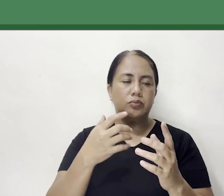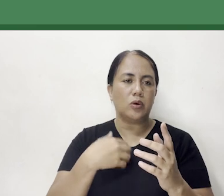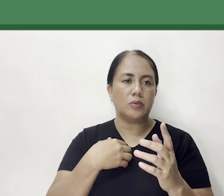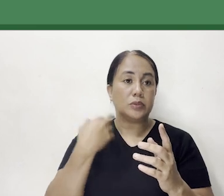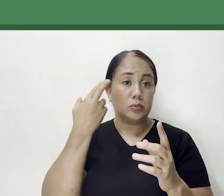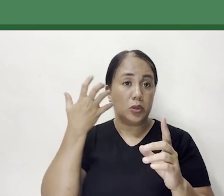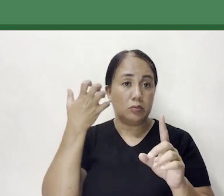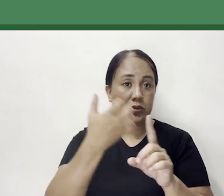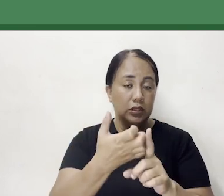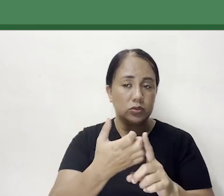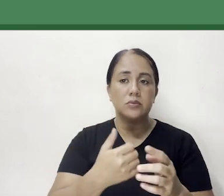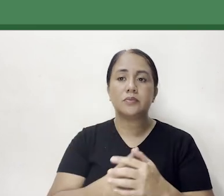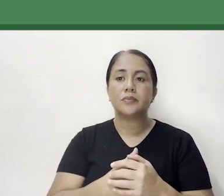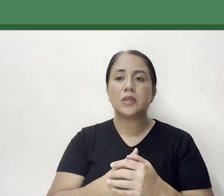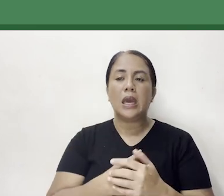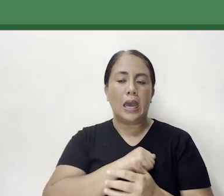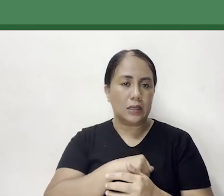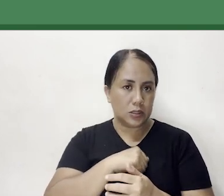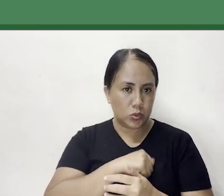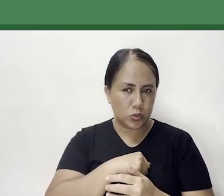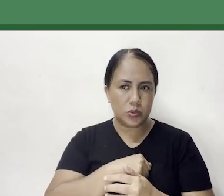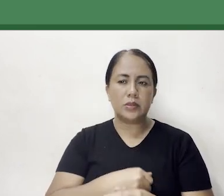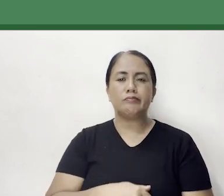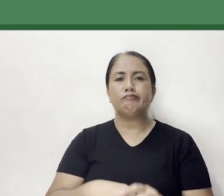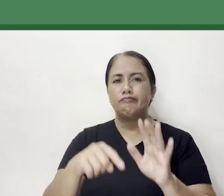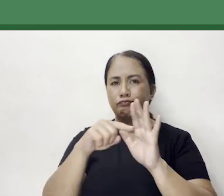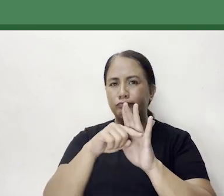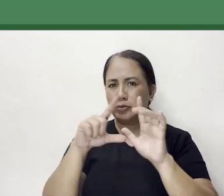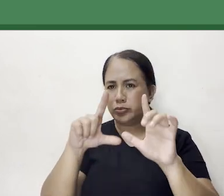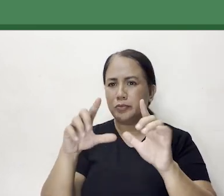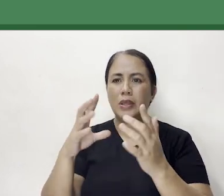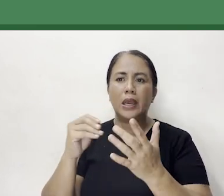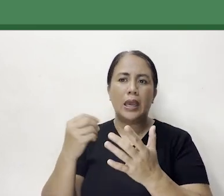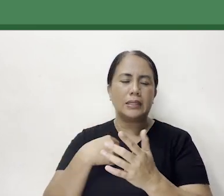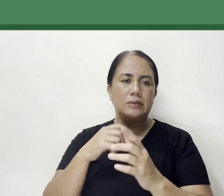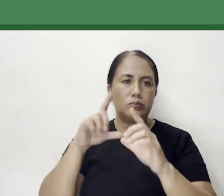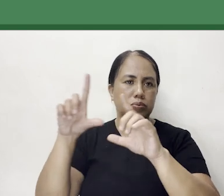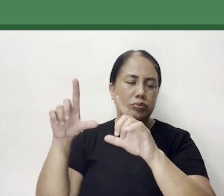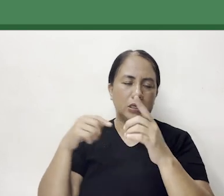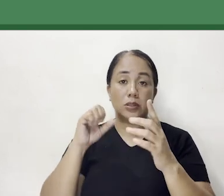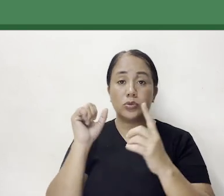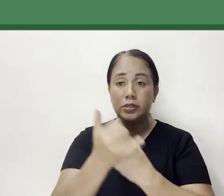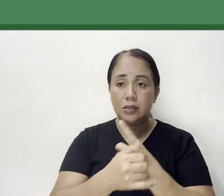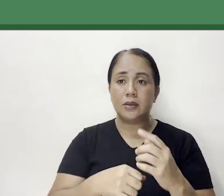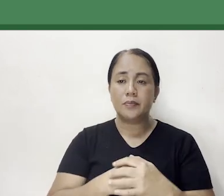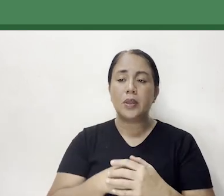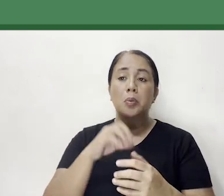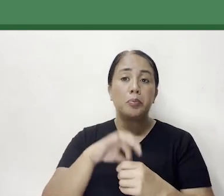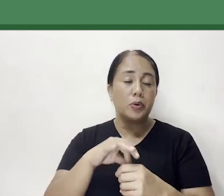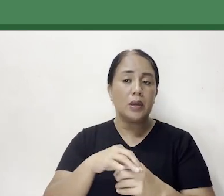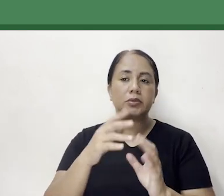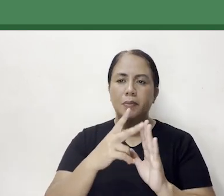including denial of reasonable accommodation, attitude, prejudice, and stigma in